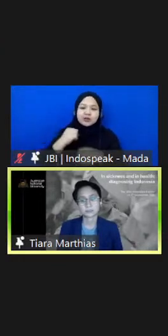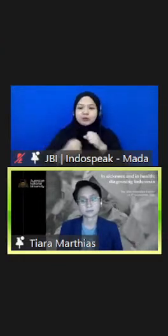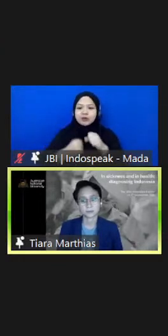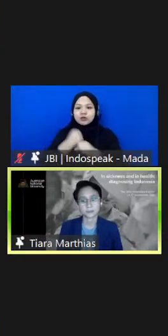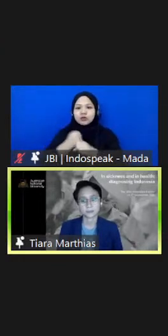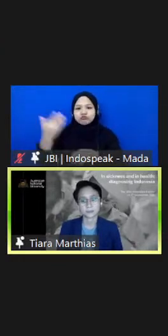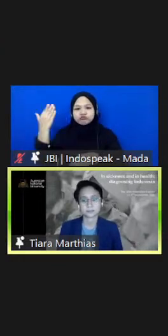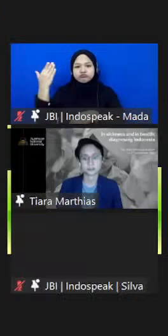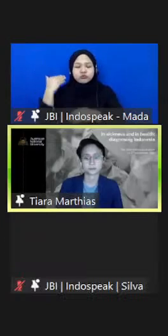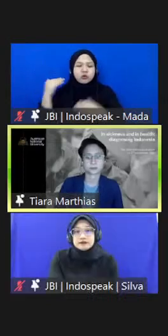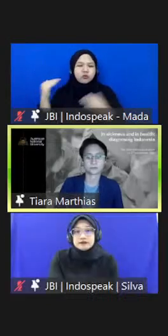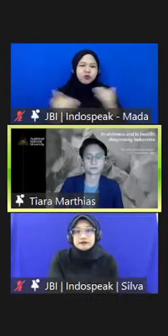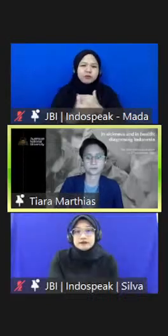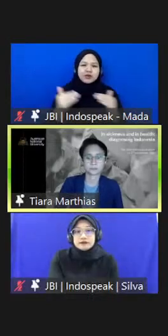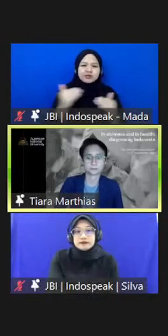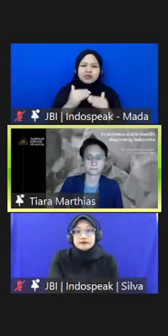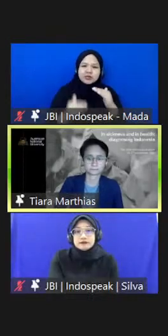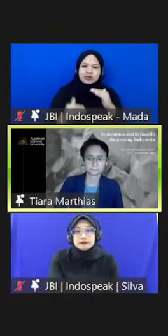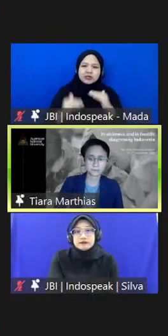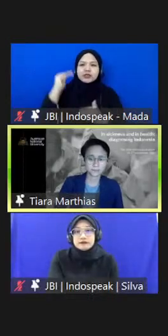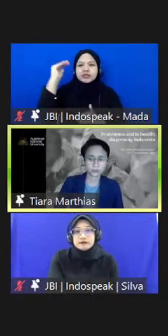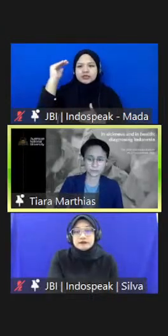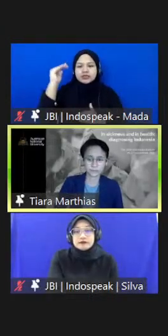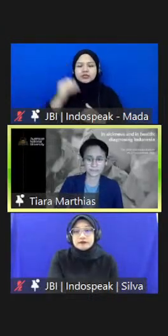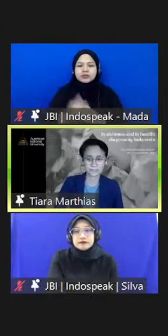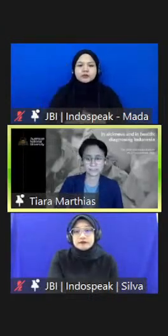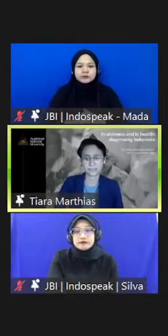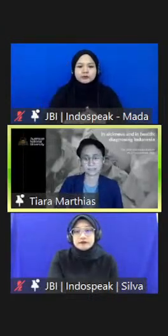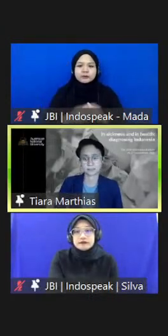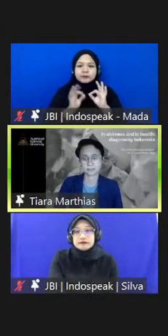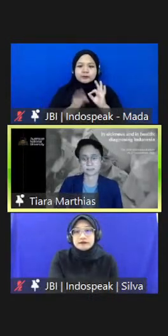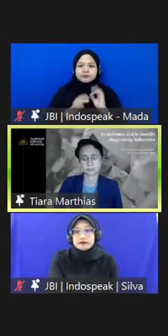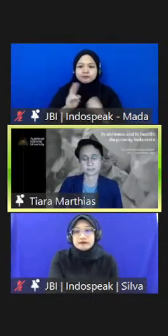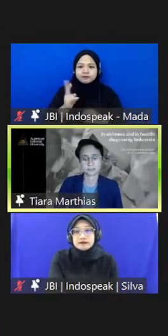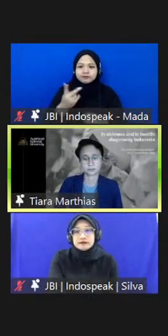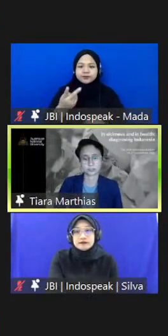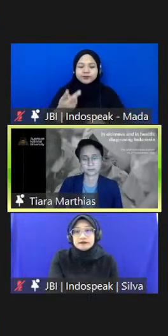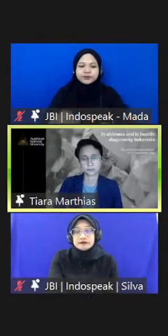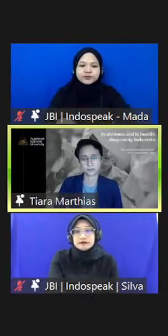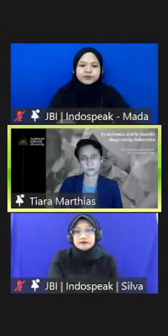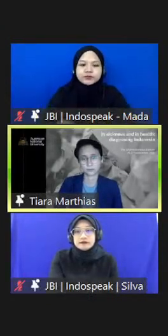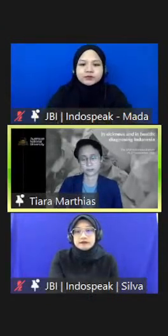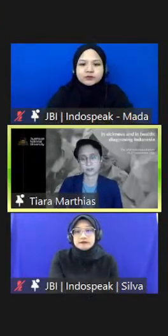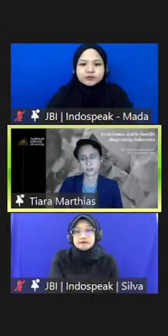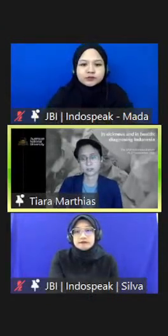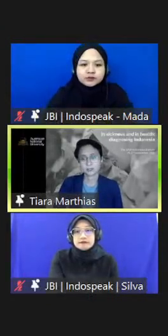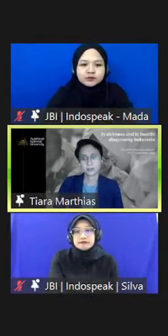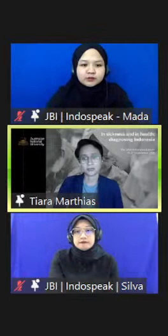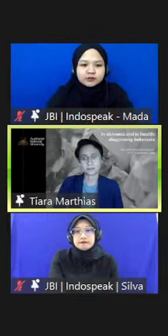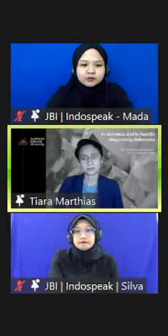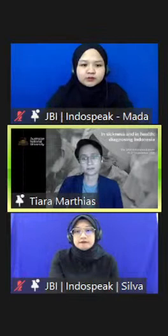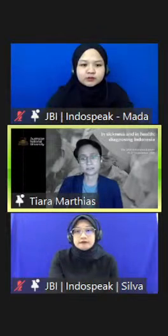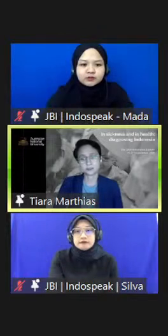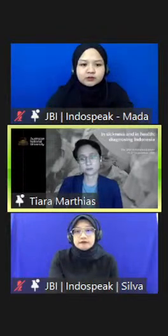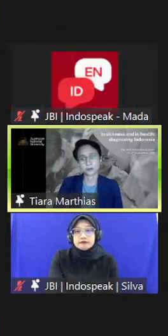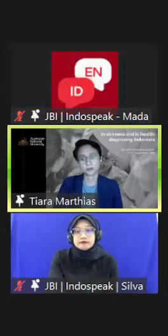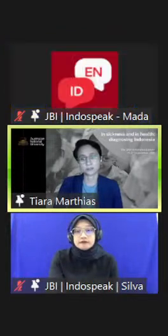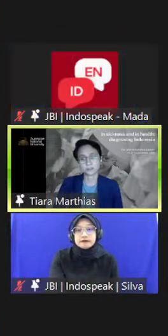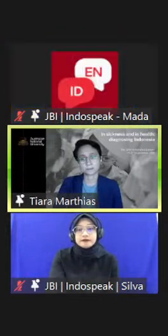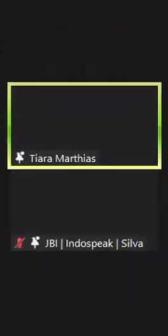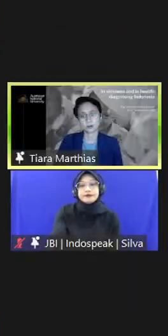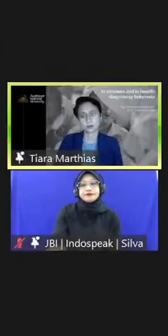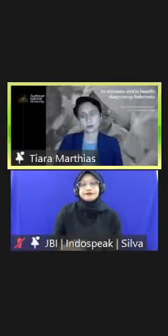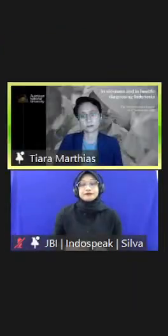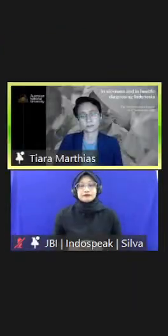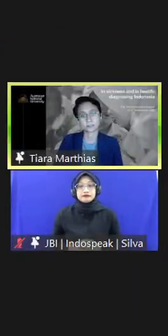mobilization, we see a spike in terms of COVID-19 cases in December, January, and February. And this is where